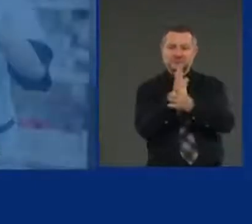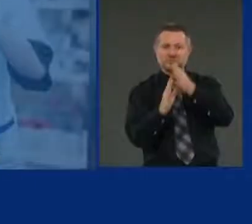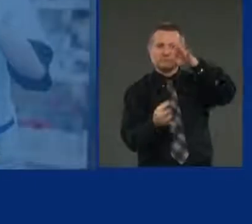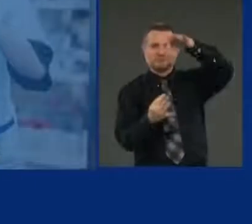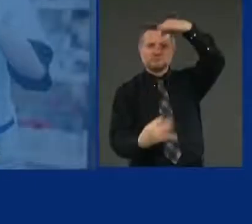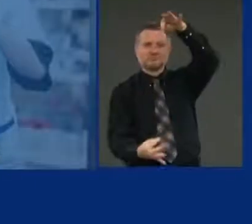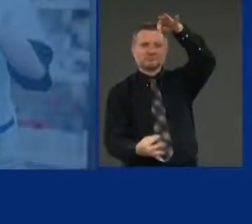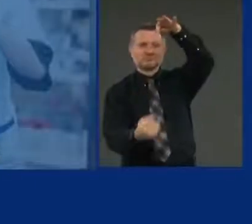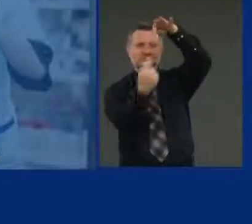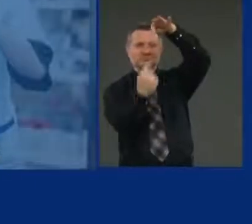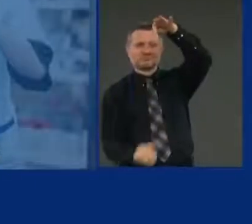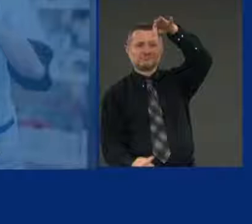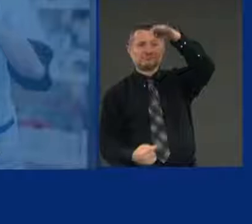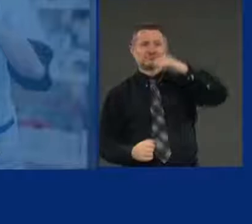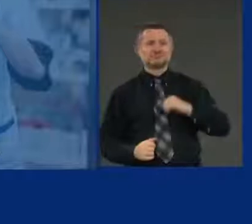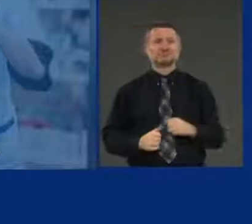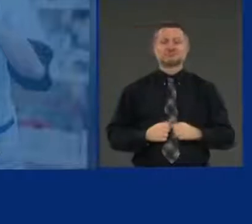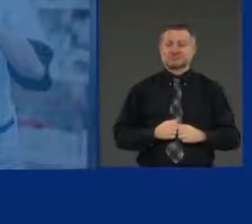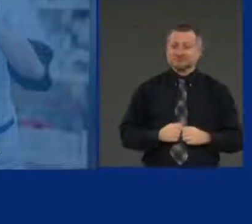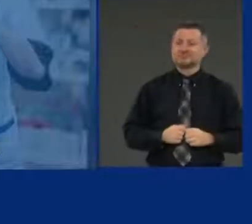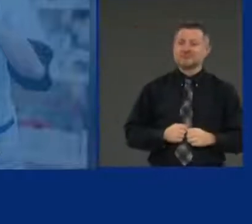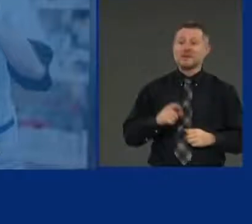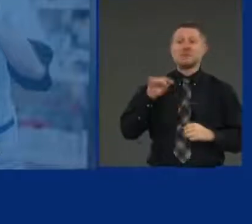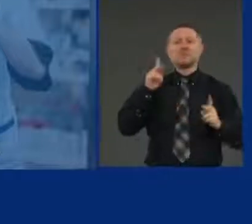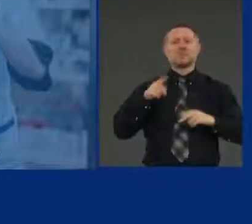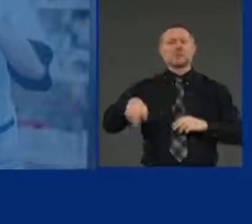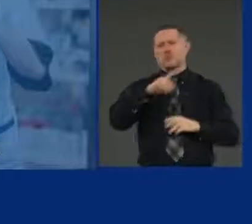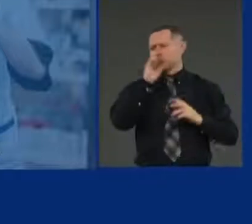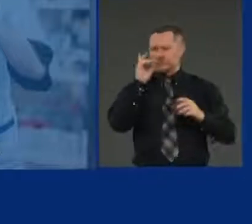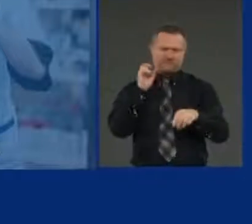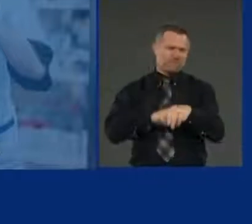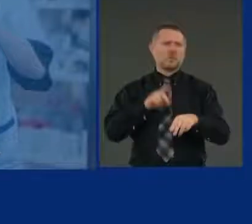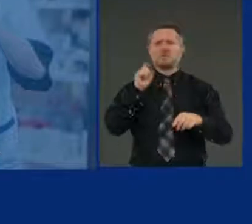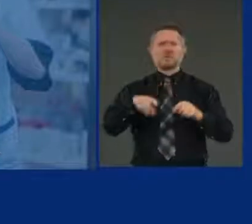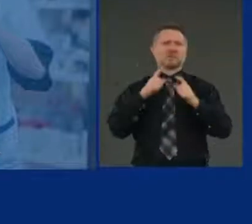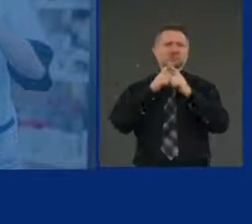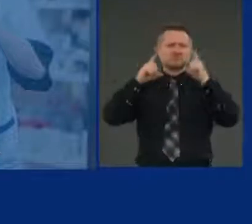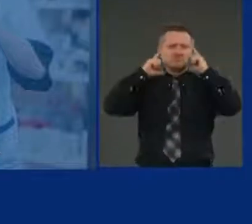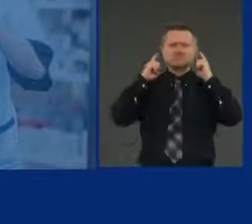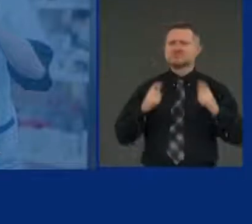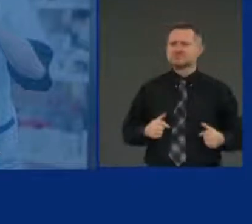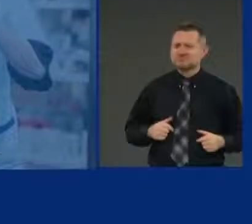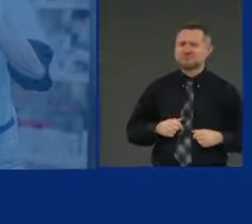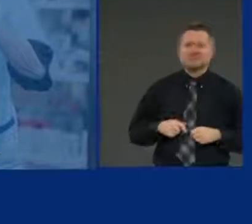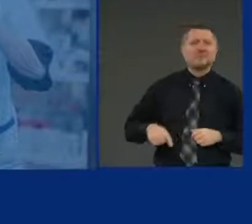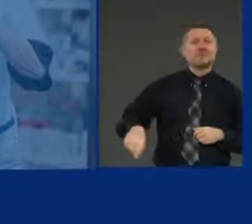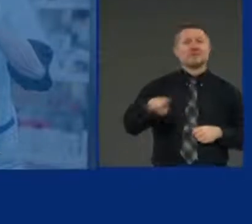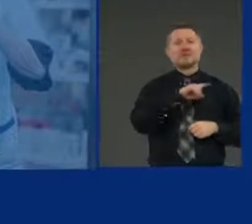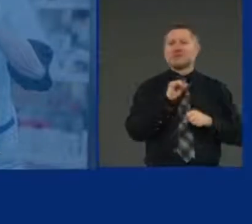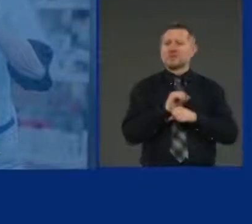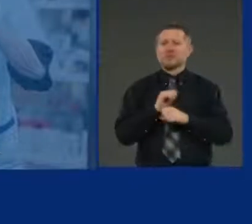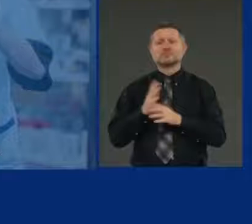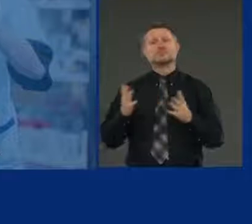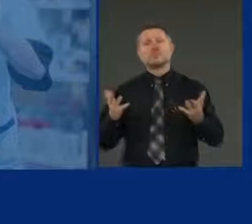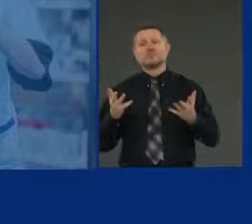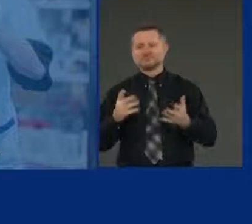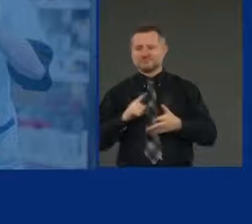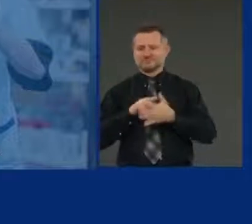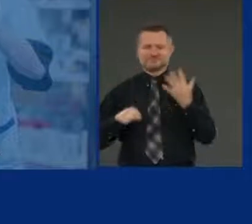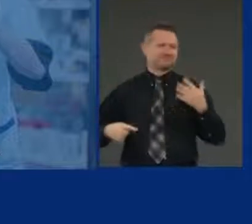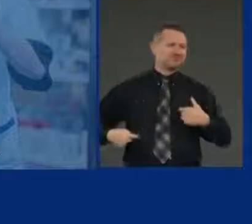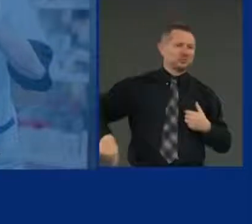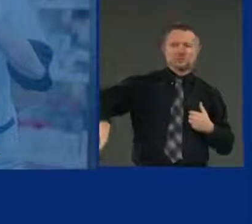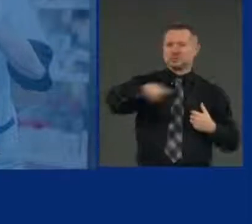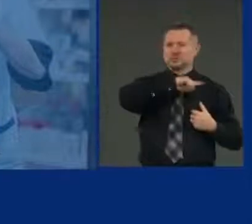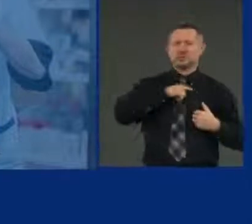test. And people will wear face coverings. But the basic rule is still, it's all about how we act. It